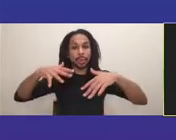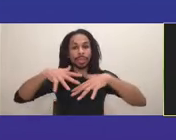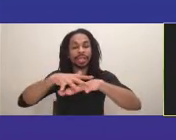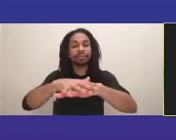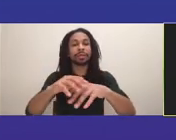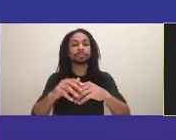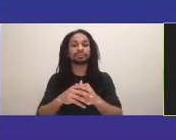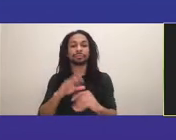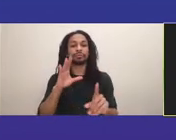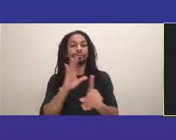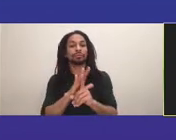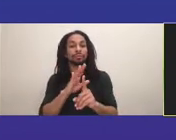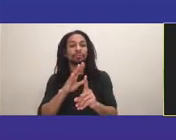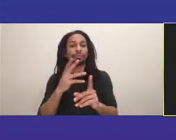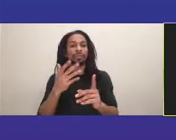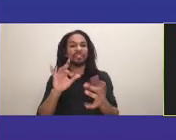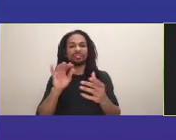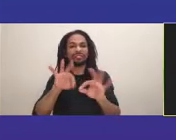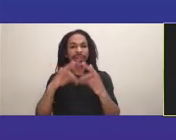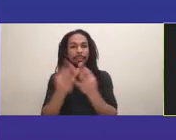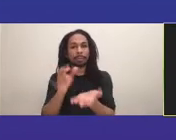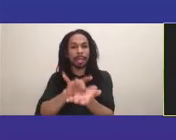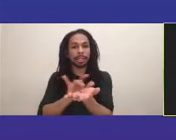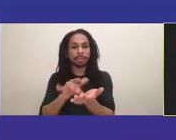be seen here, as well as all of her beautiful art.